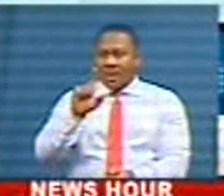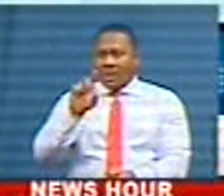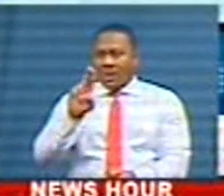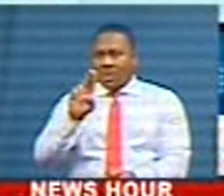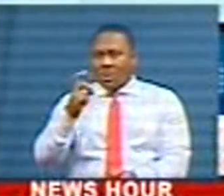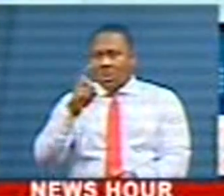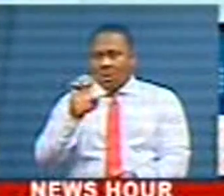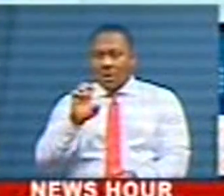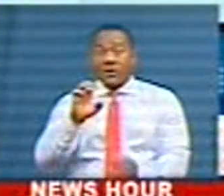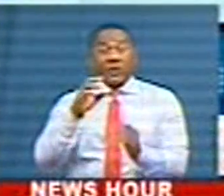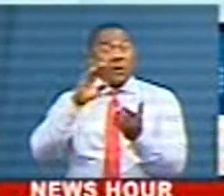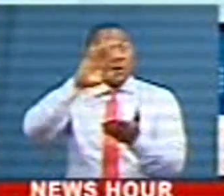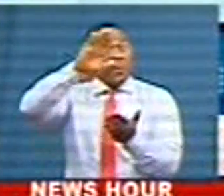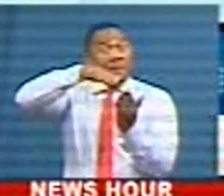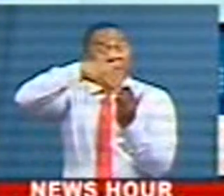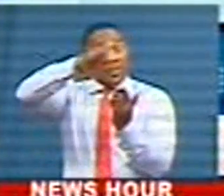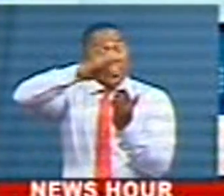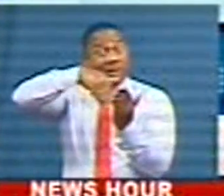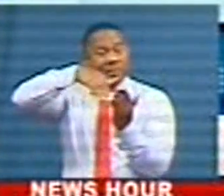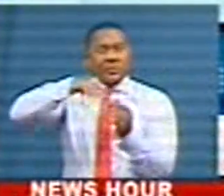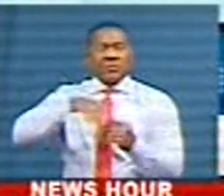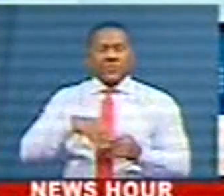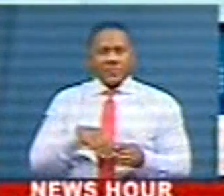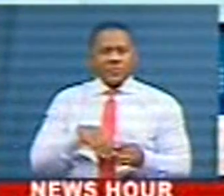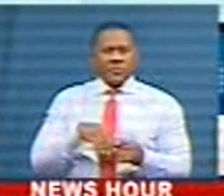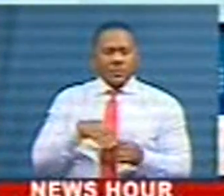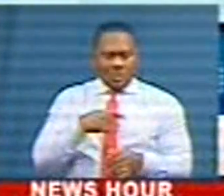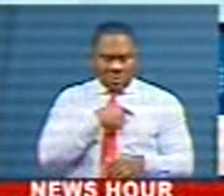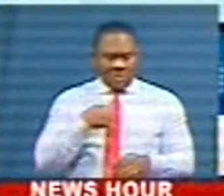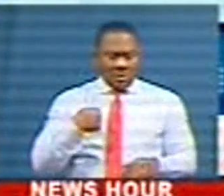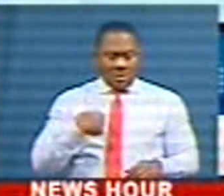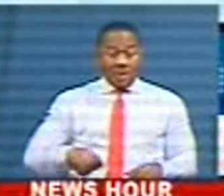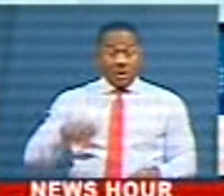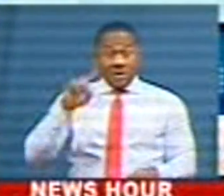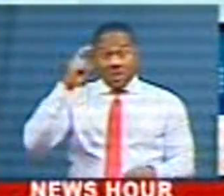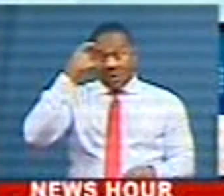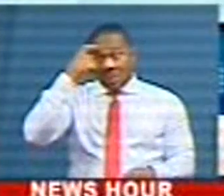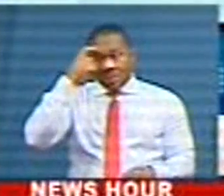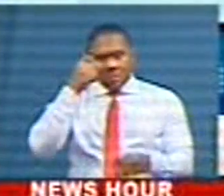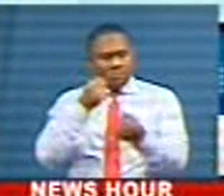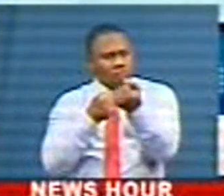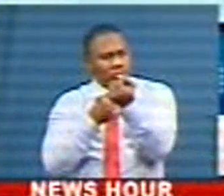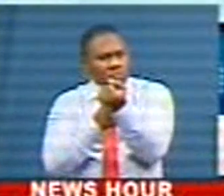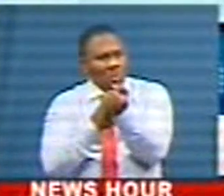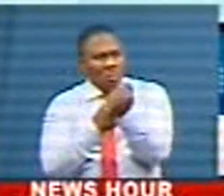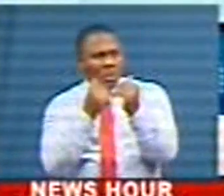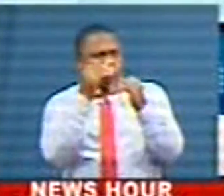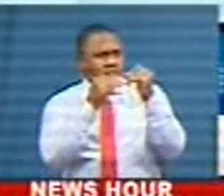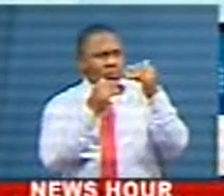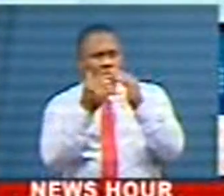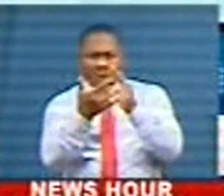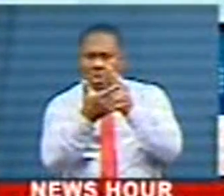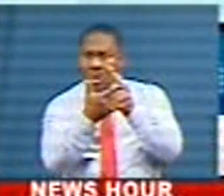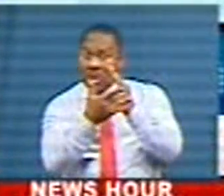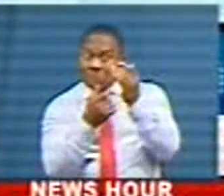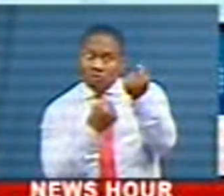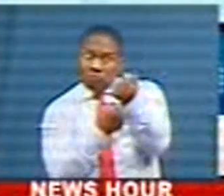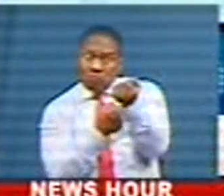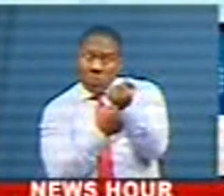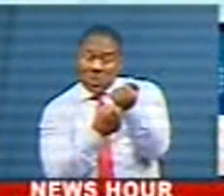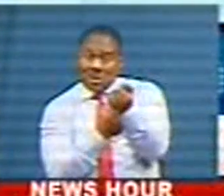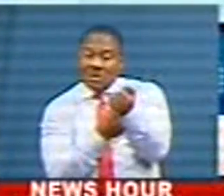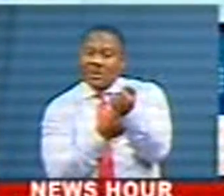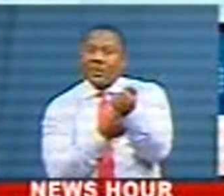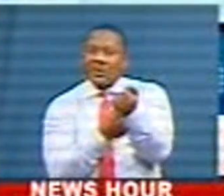The Chinese government is to provide technical and infrastructural support to schools in Akyem Awisa in the Birim South district of the Eastern